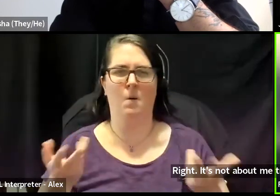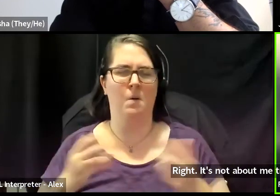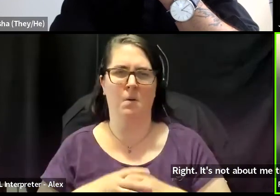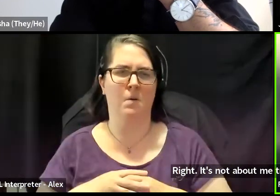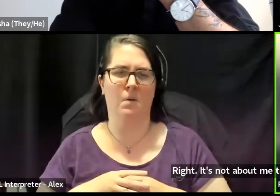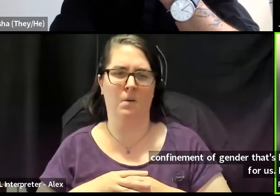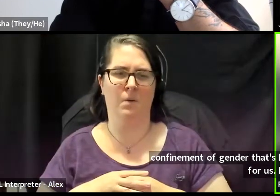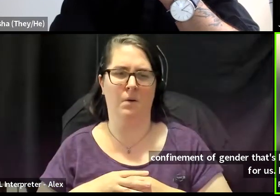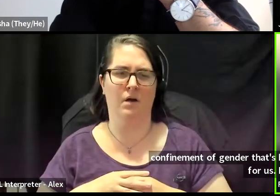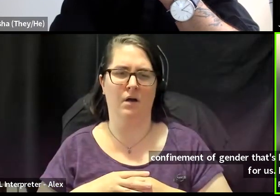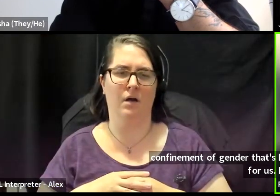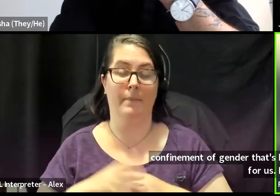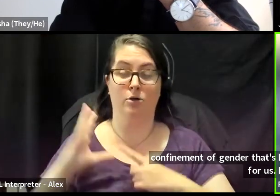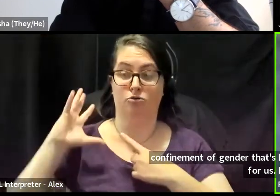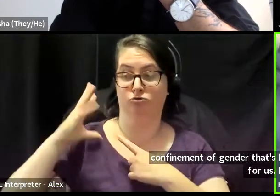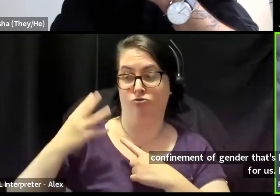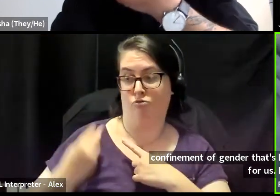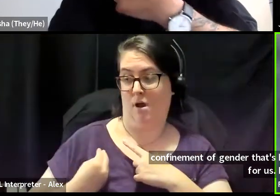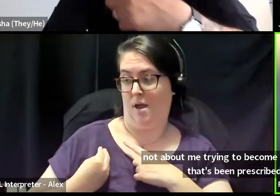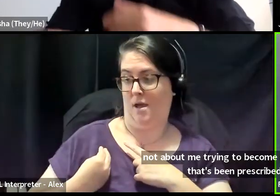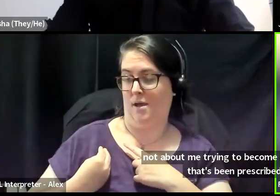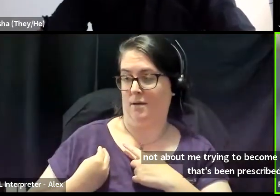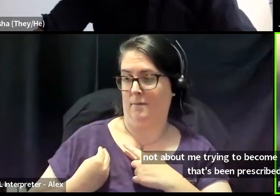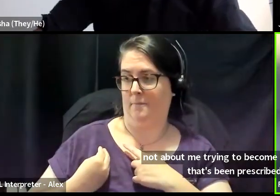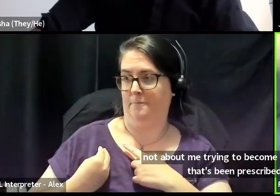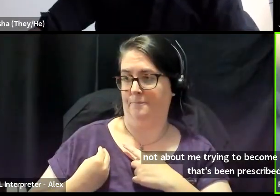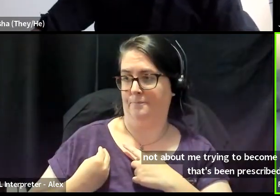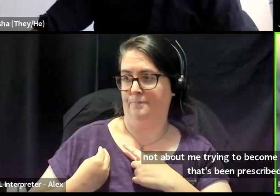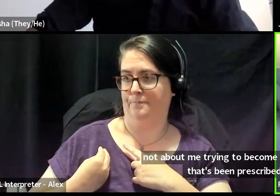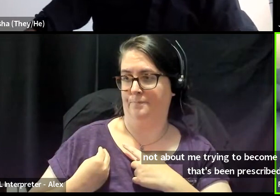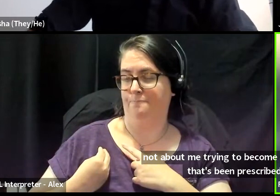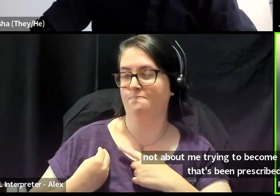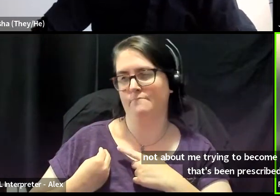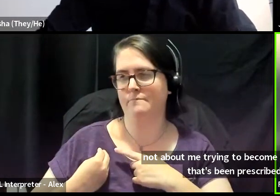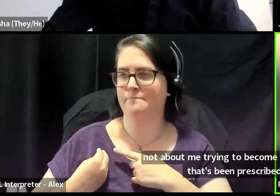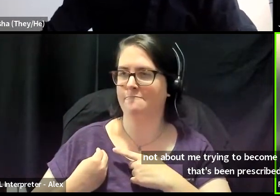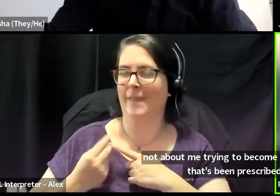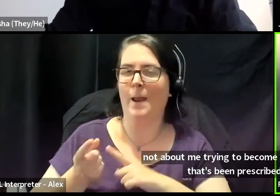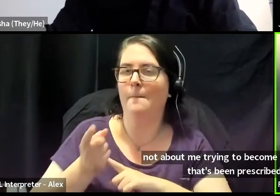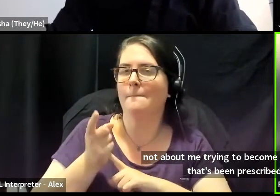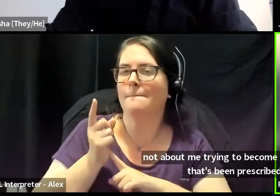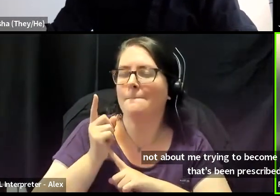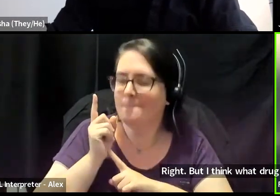think what drag does is it allows you in a very temporary moment